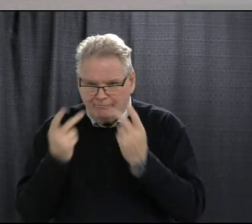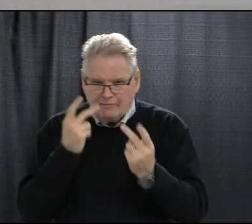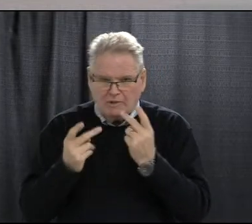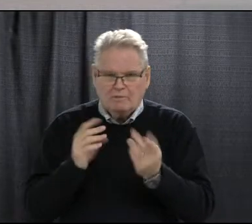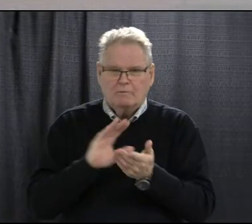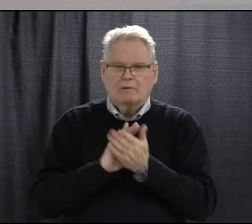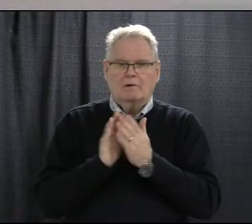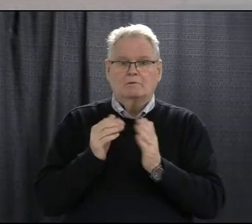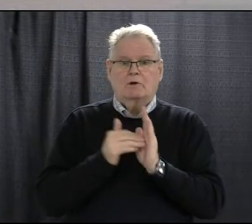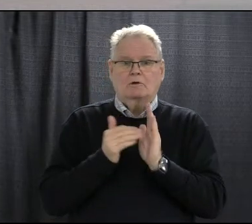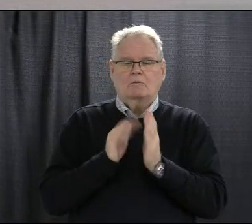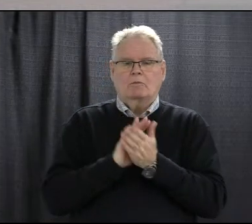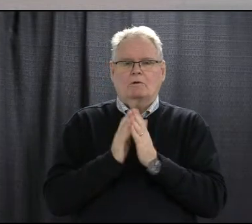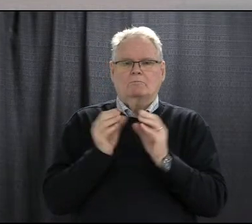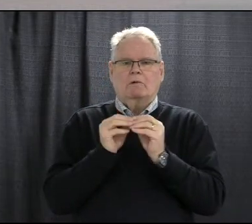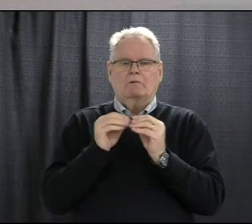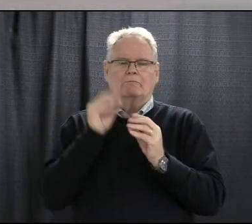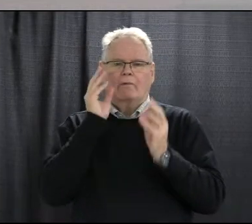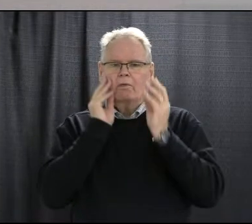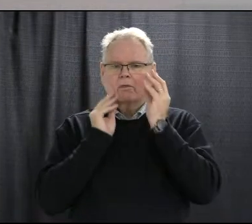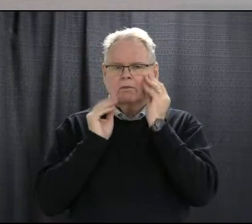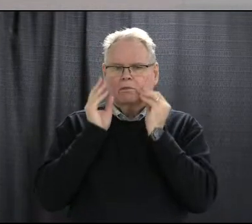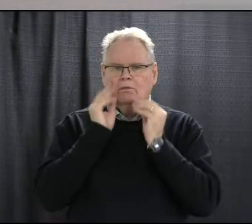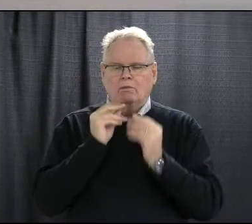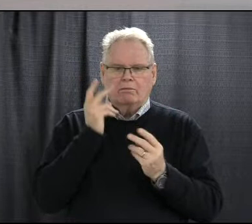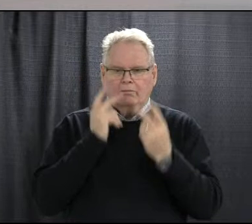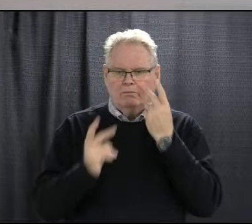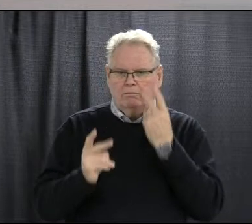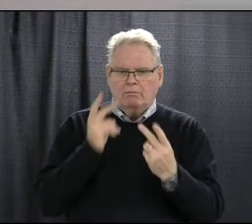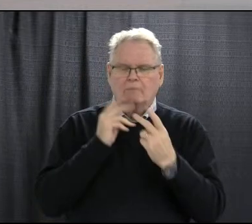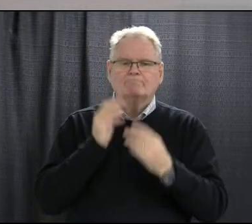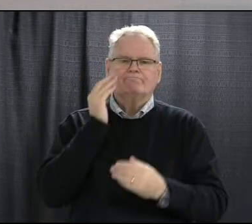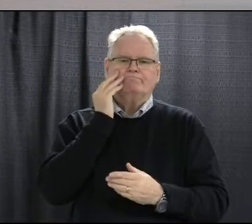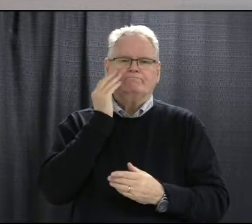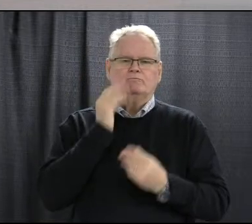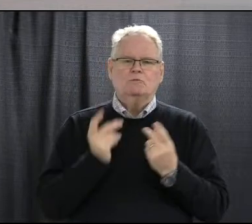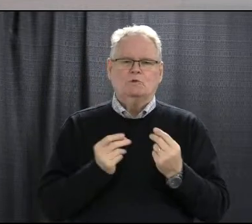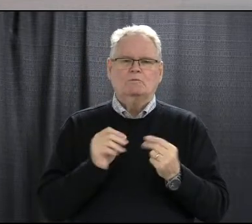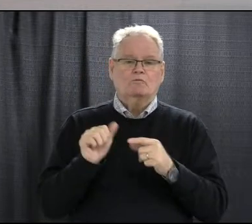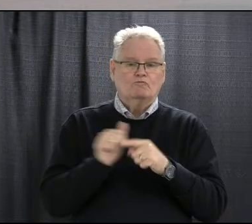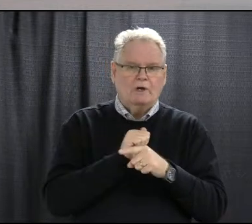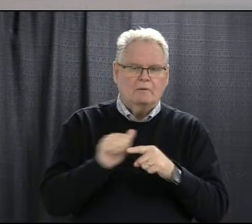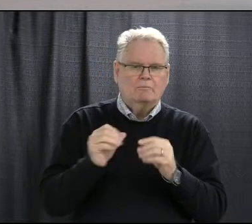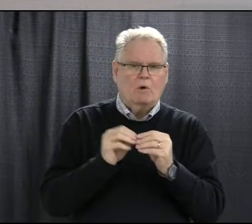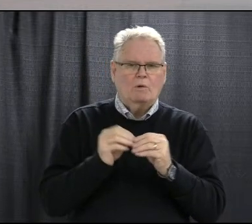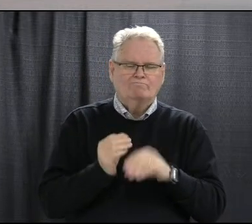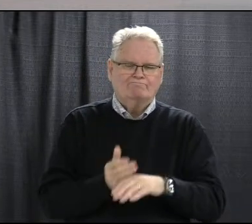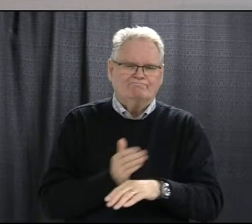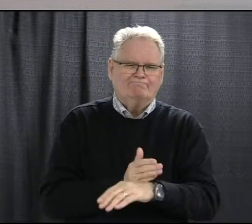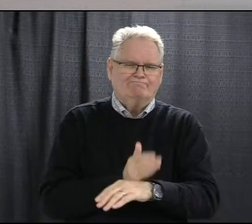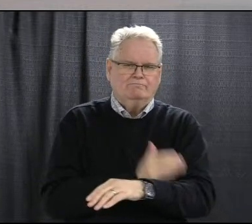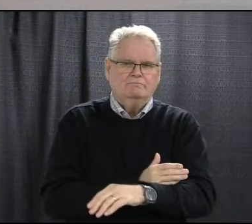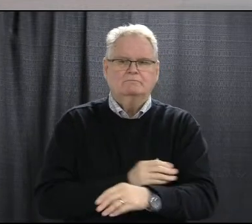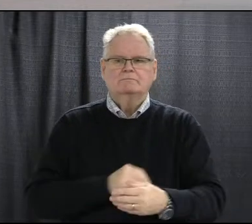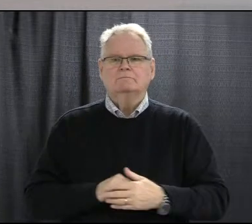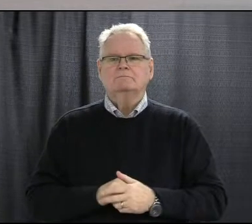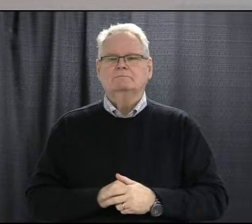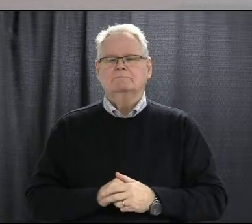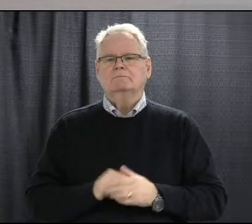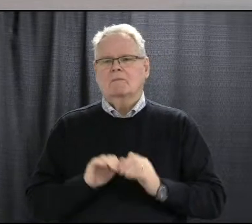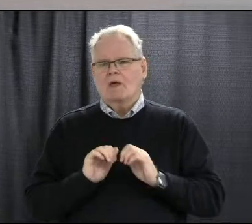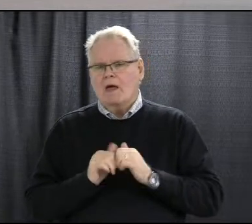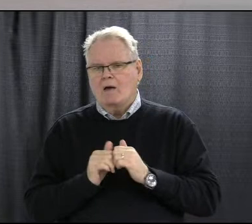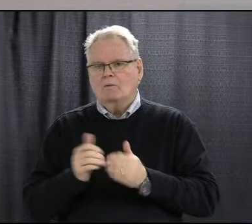approach. And our capacity to retrain our system about how we deal with frailty is really